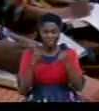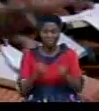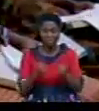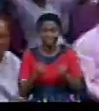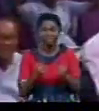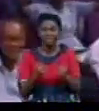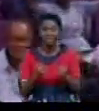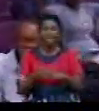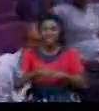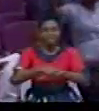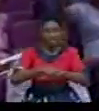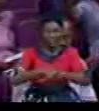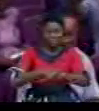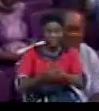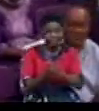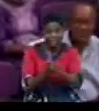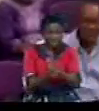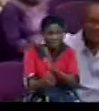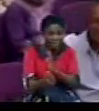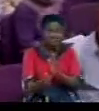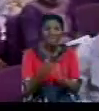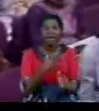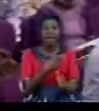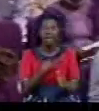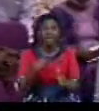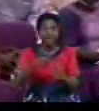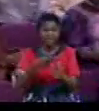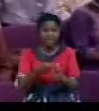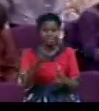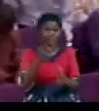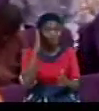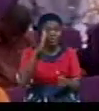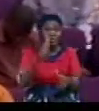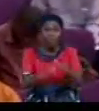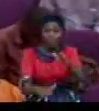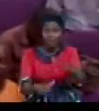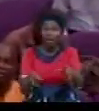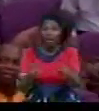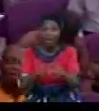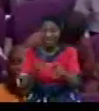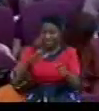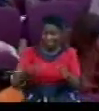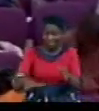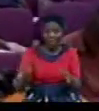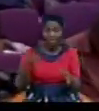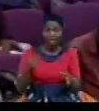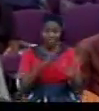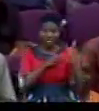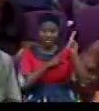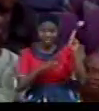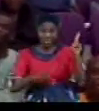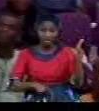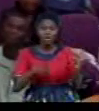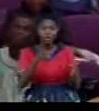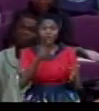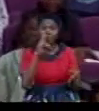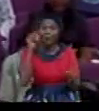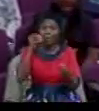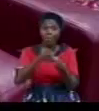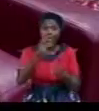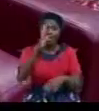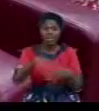skill and then you walk like the child of your king you are more than a conqueror